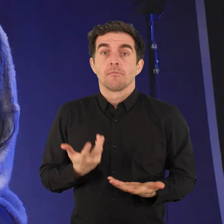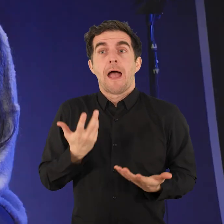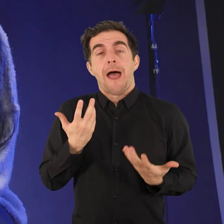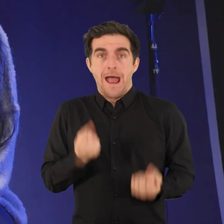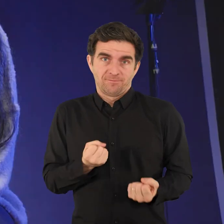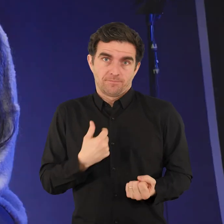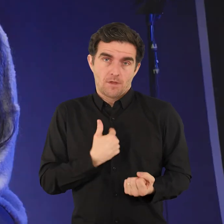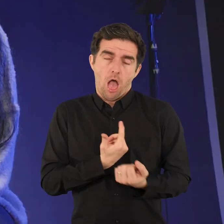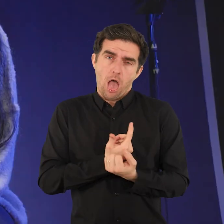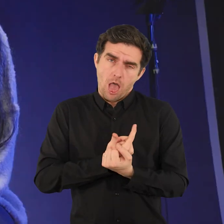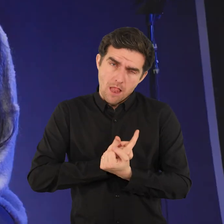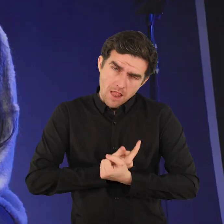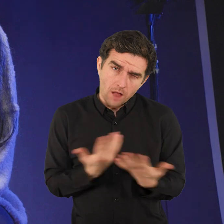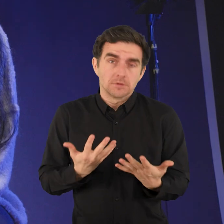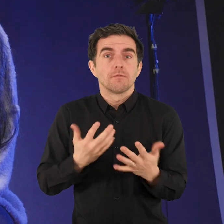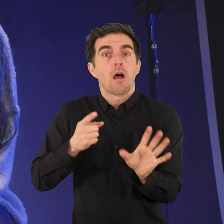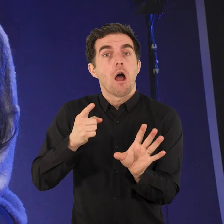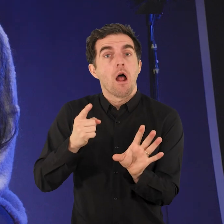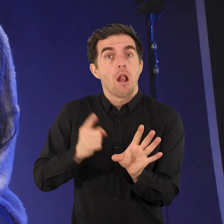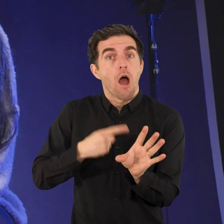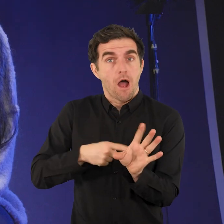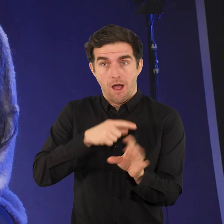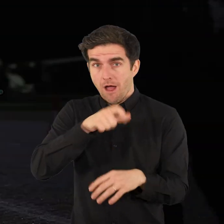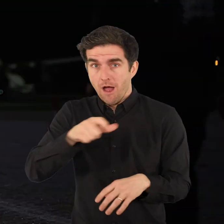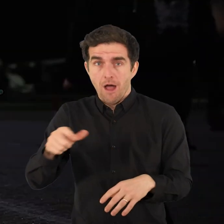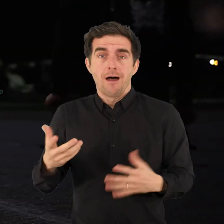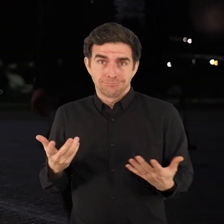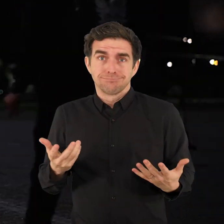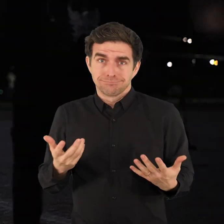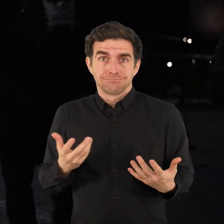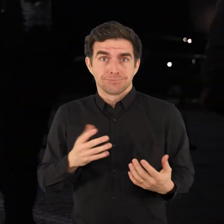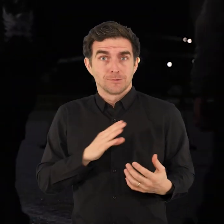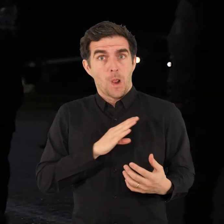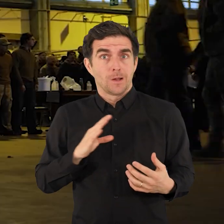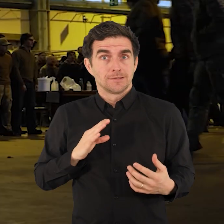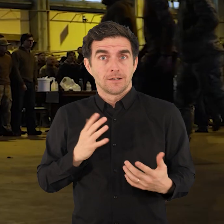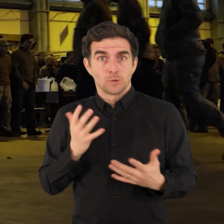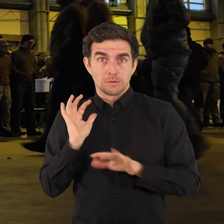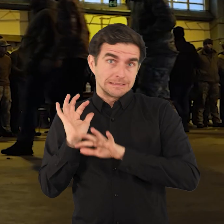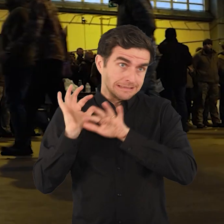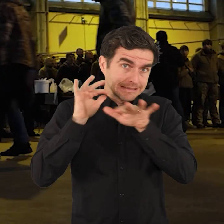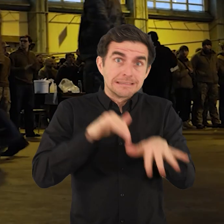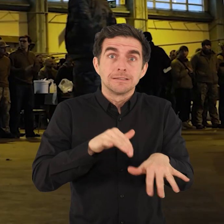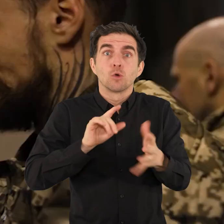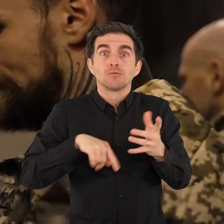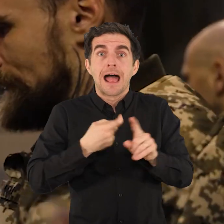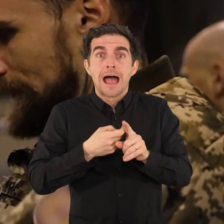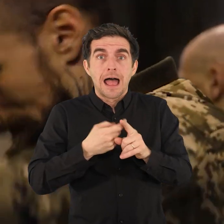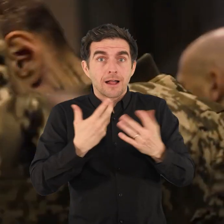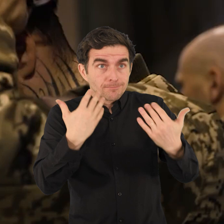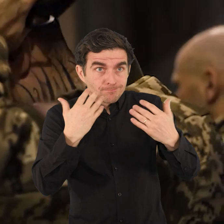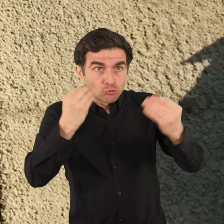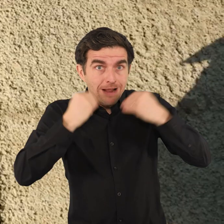Obviously, we have a lot of young soldiers who are arriving to United Kingdom to